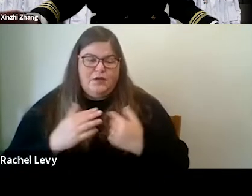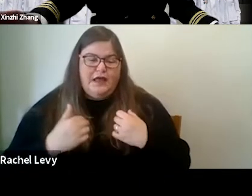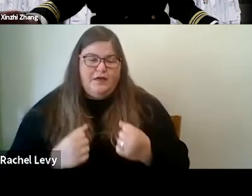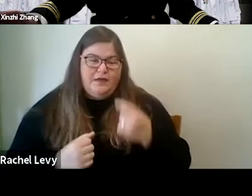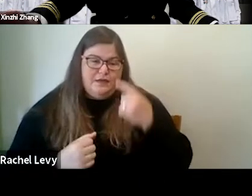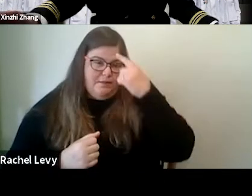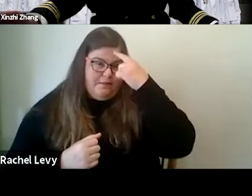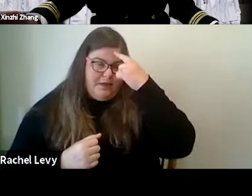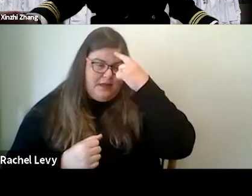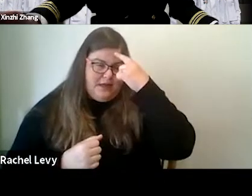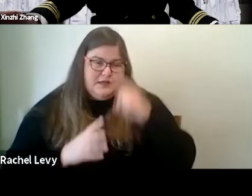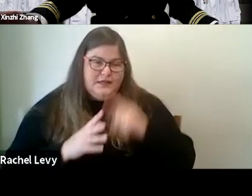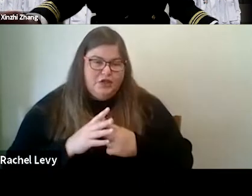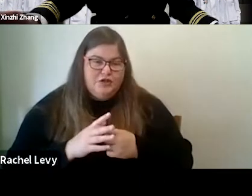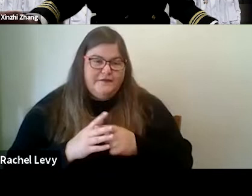different communities,